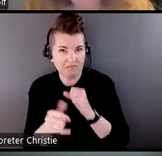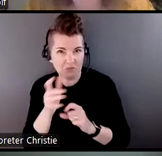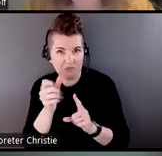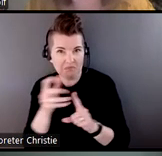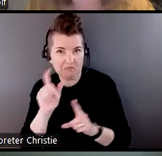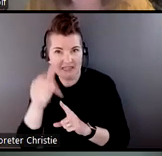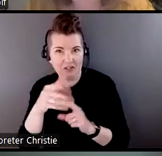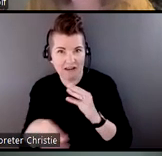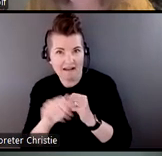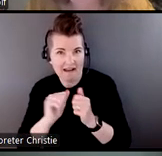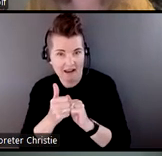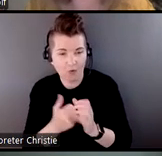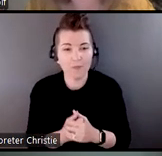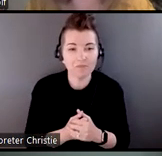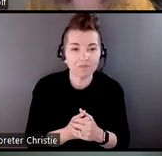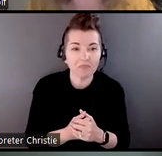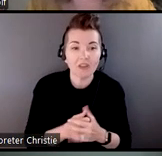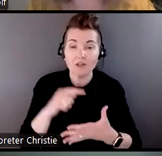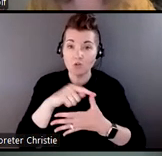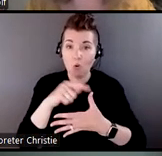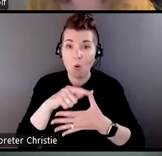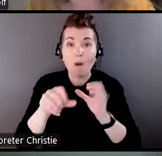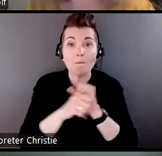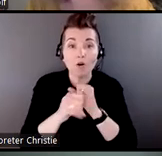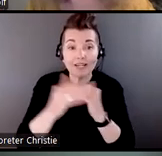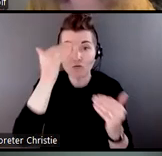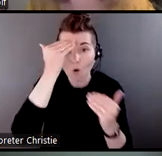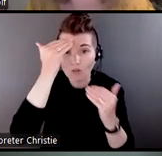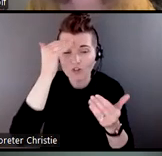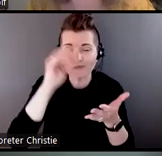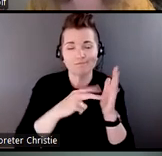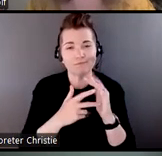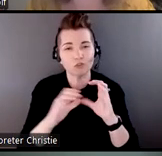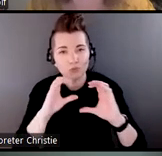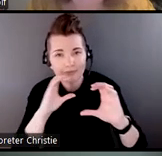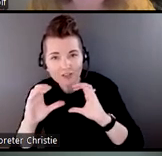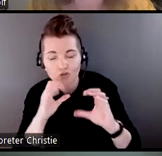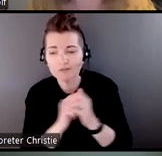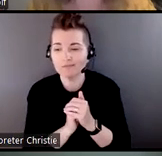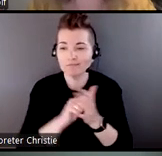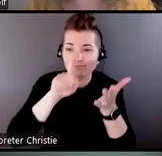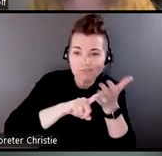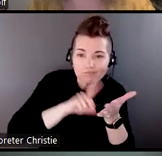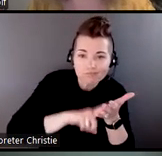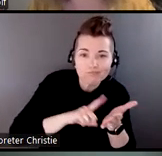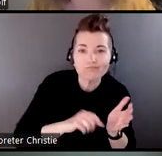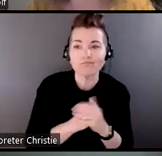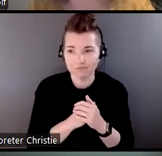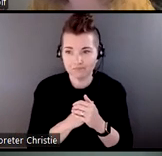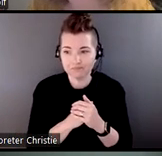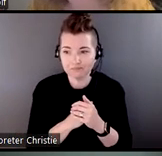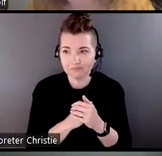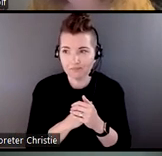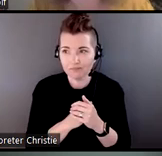important, but marketing knowledge is basically communication, doing research about what people are looking for. Another pillar, of course,